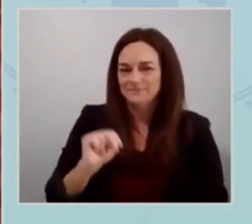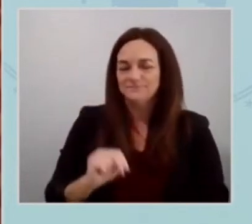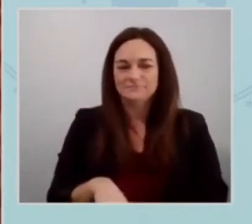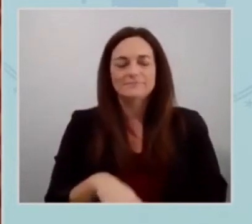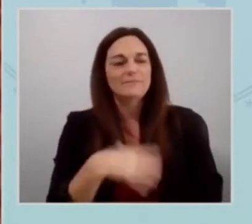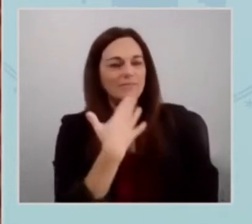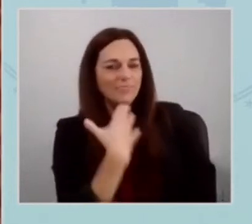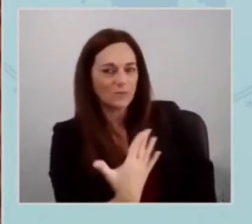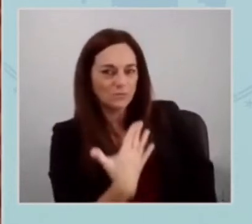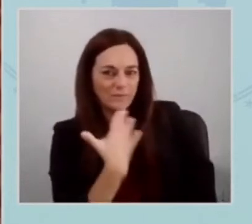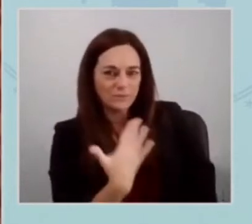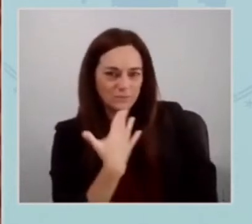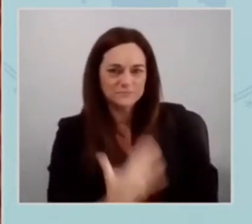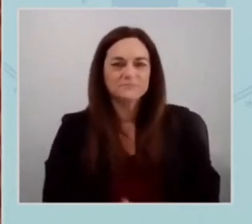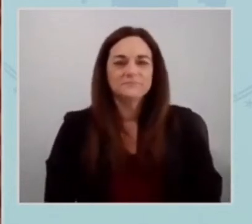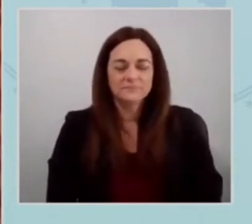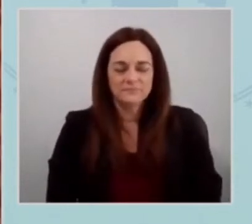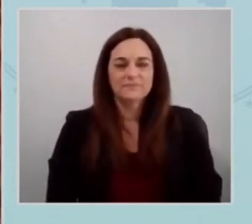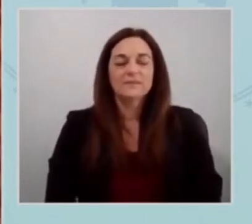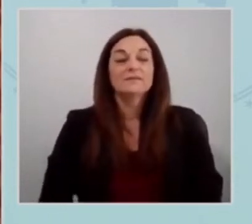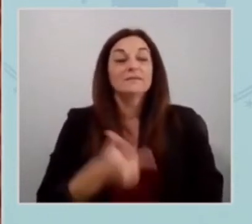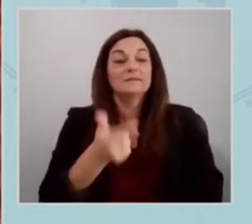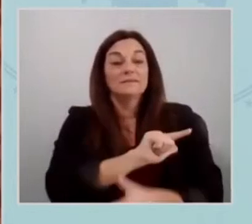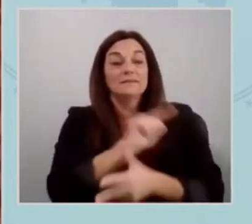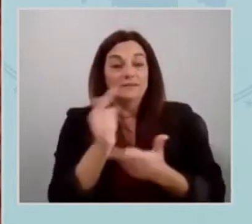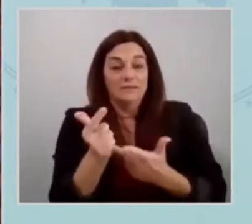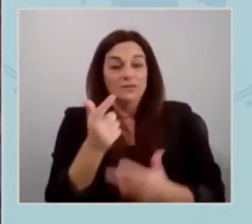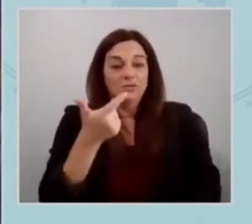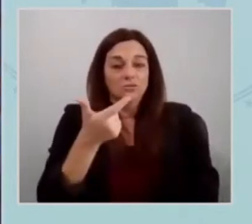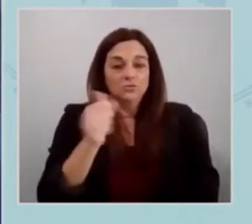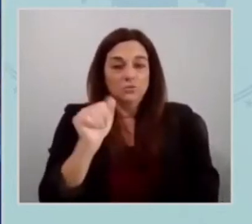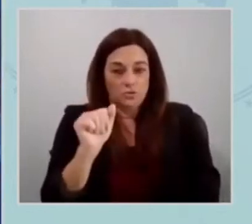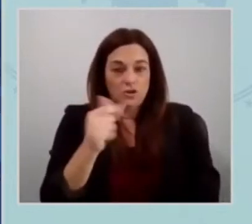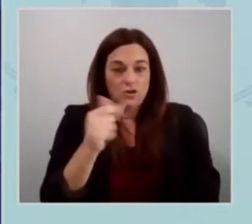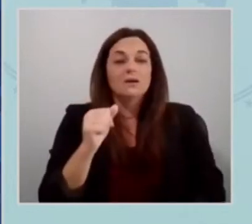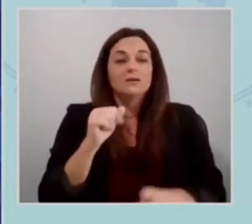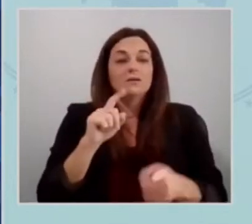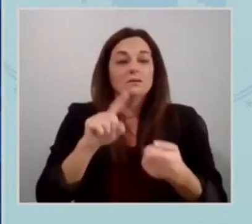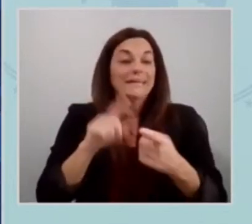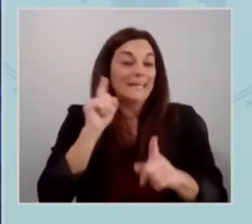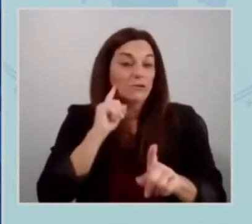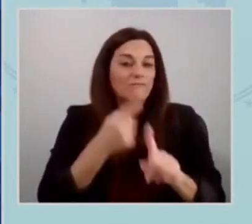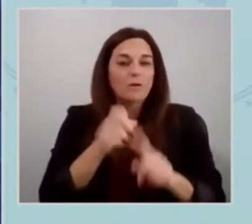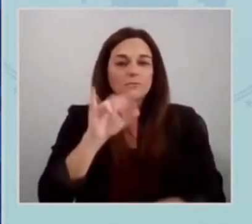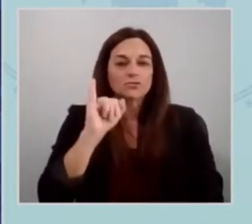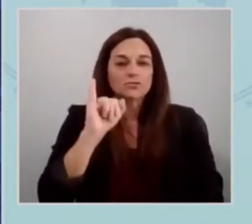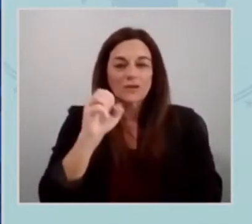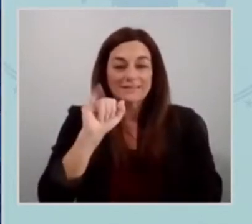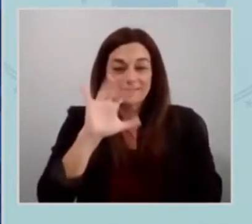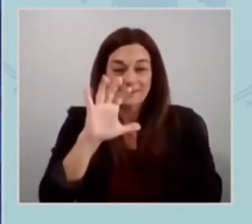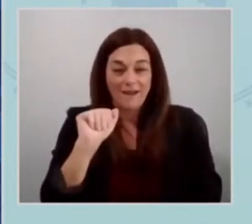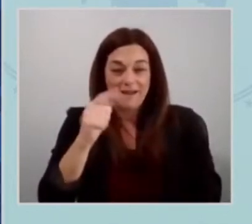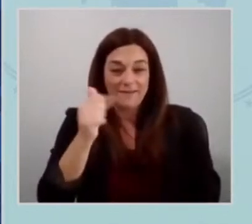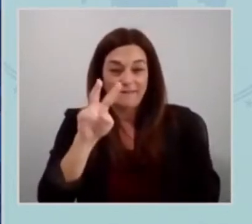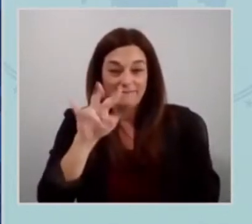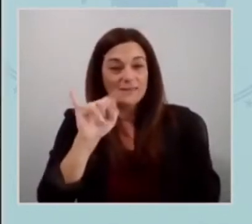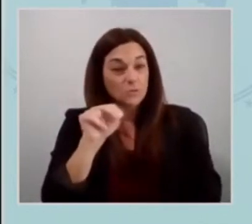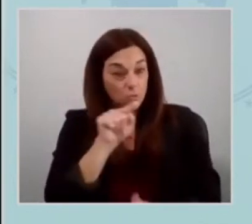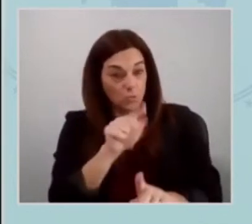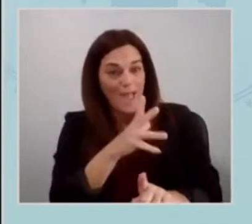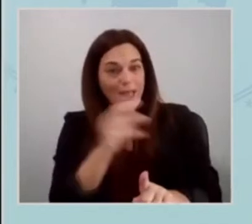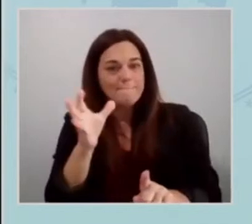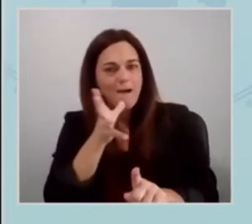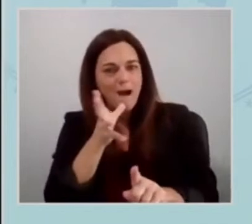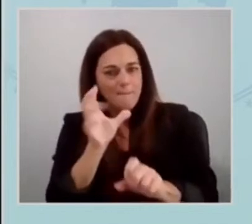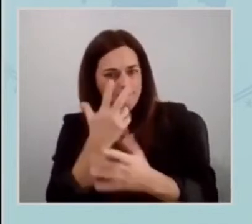Thanks again for your time and for hearing me today. Thank you, Dan. Thank you so much. We're going to go to Georgia now and hear from Jessica